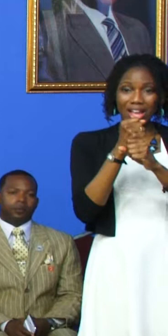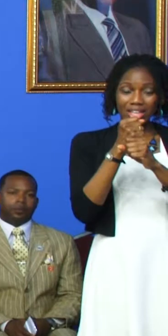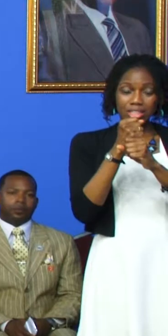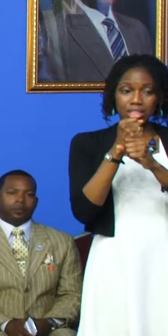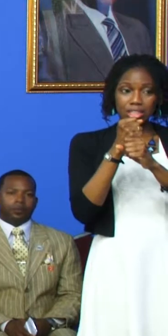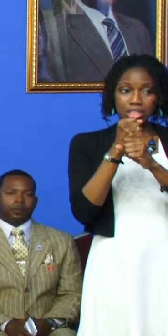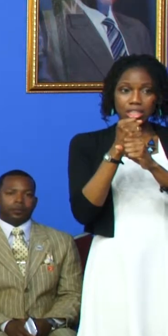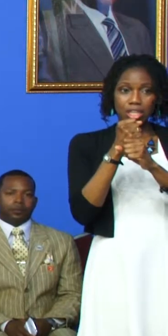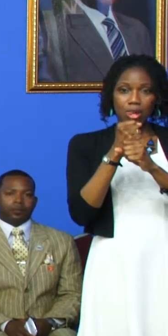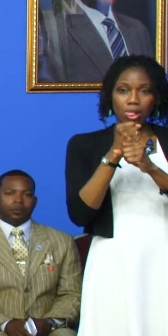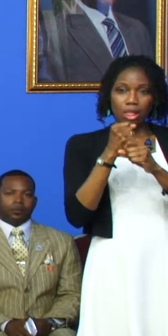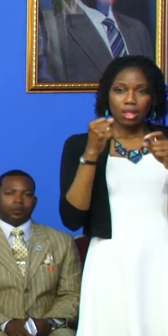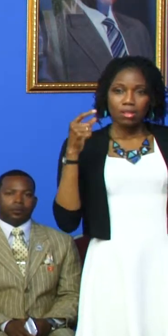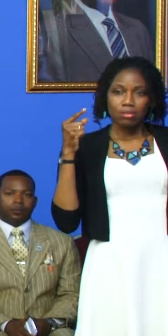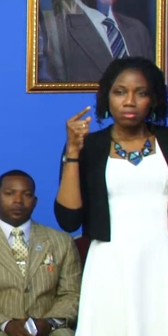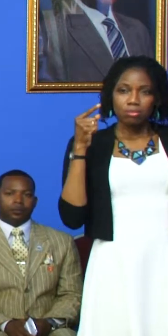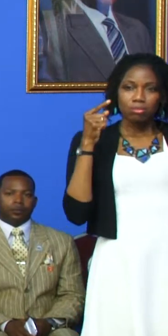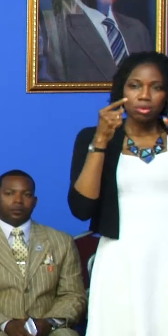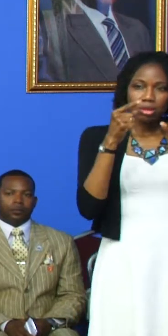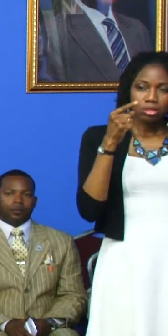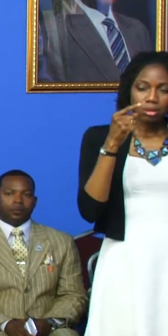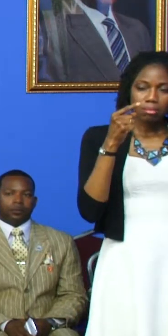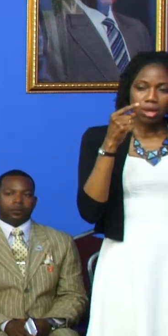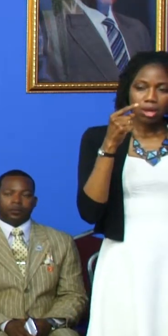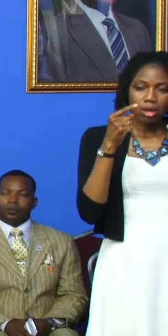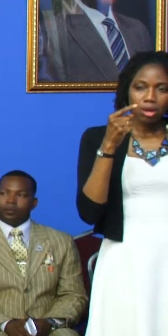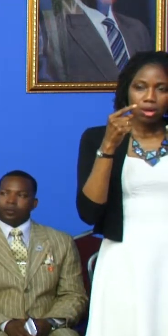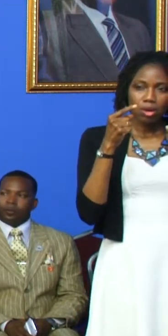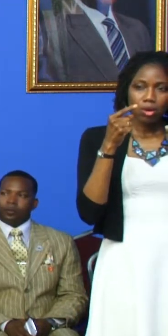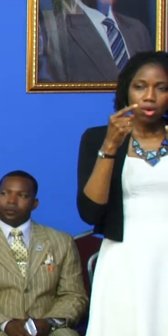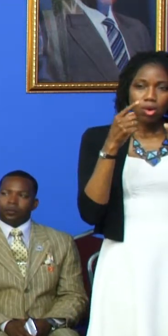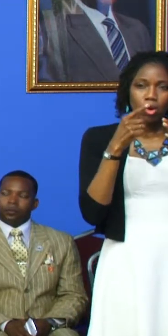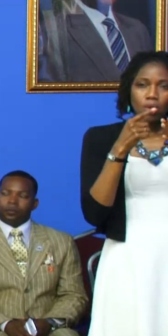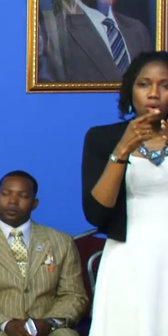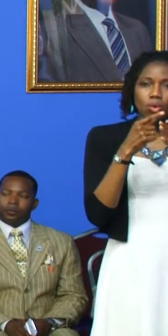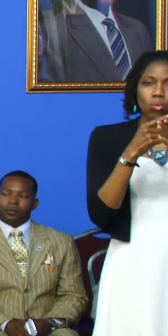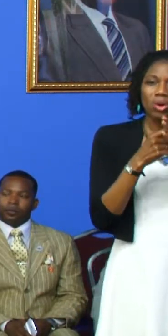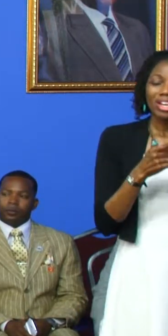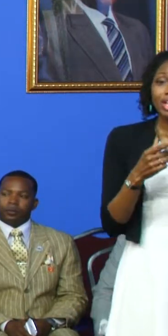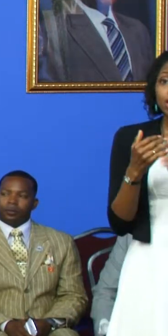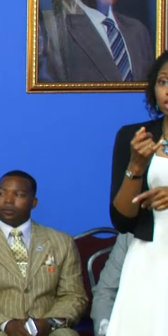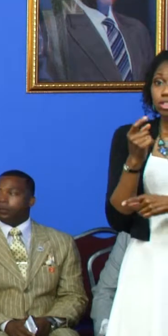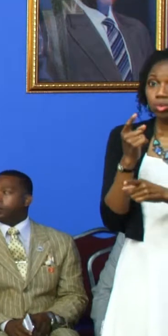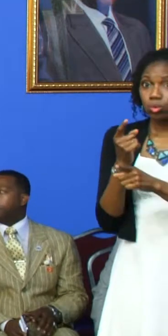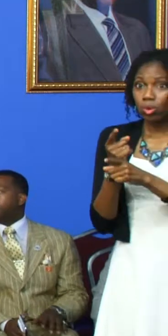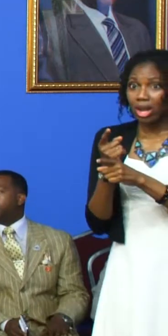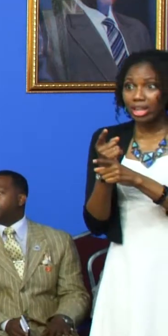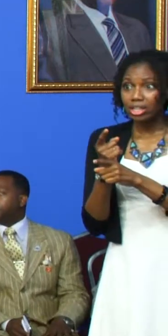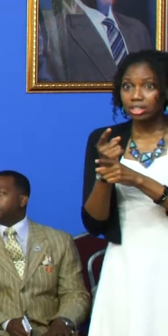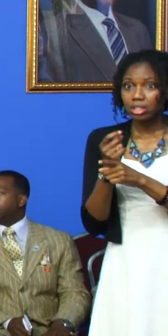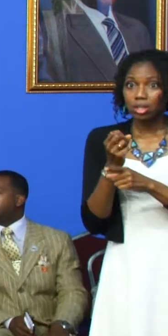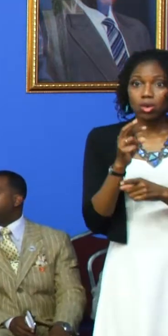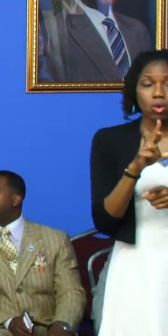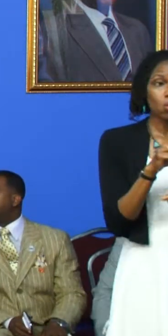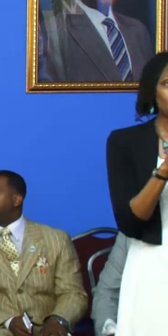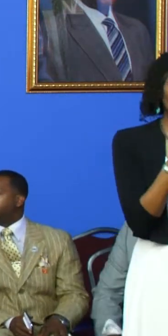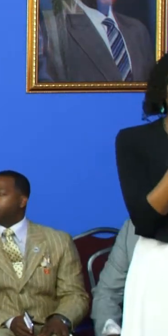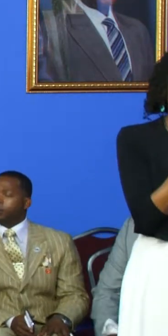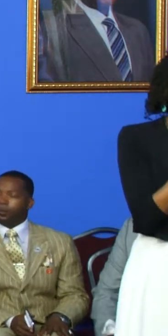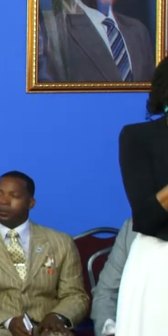about what is on the side of light or the side of